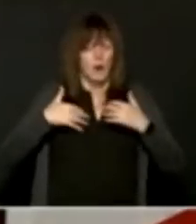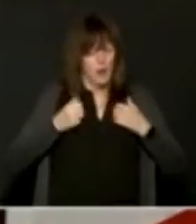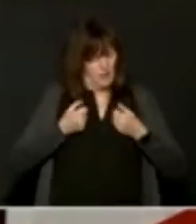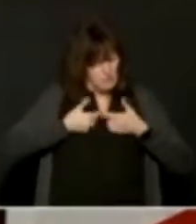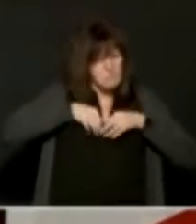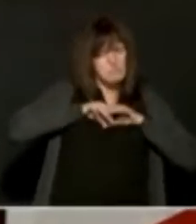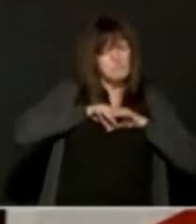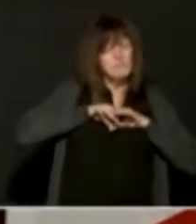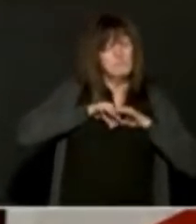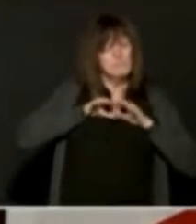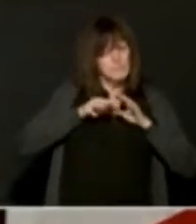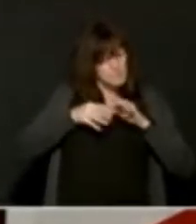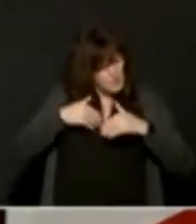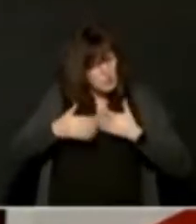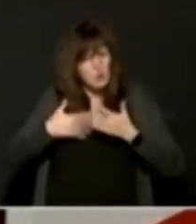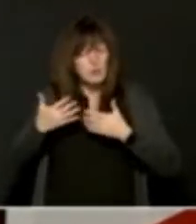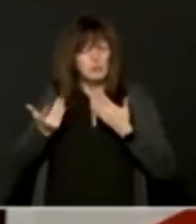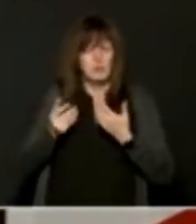the numbers will get better.